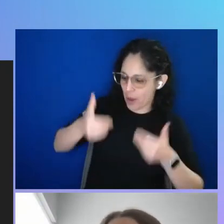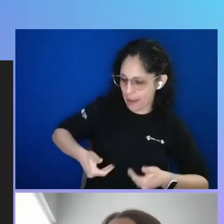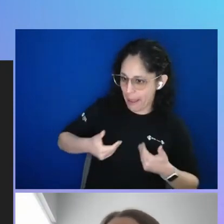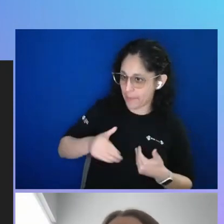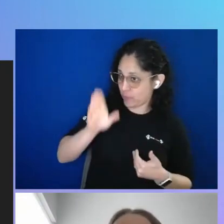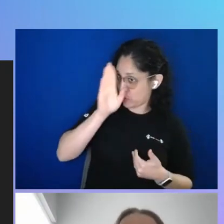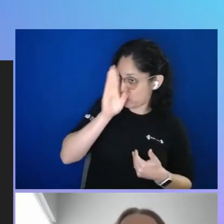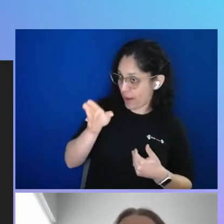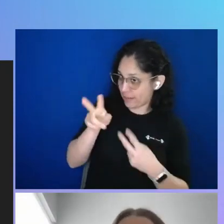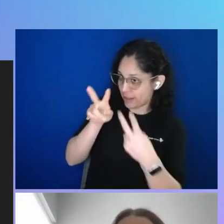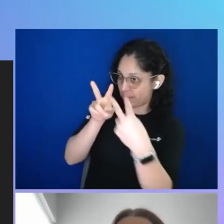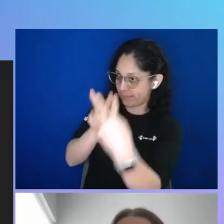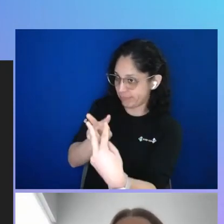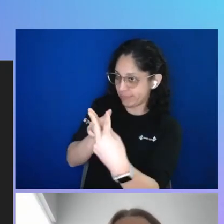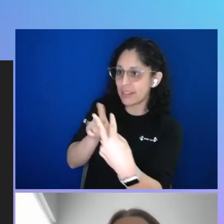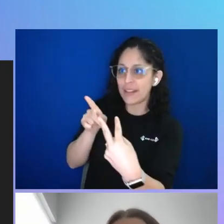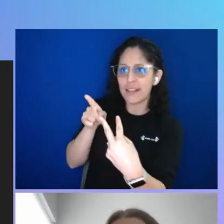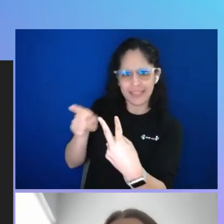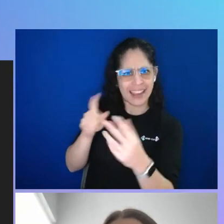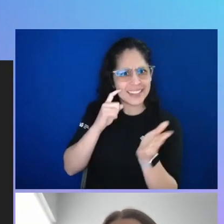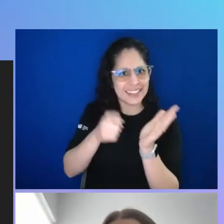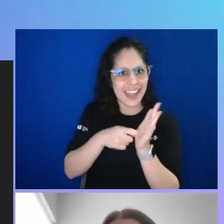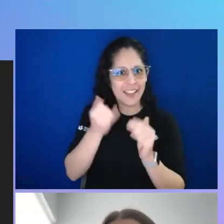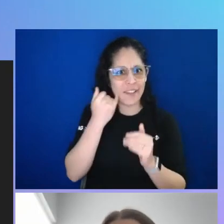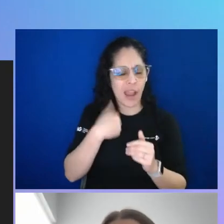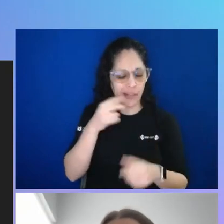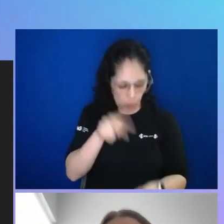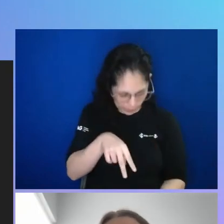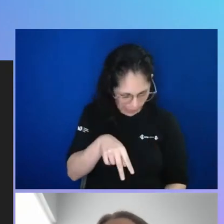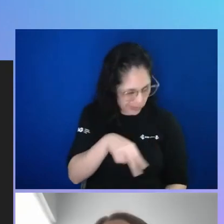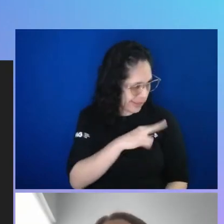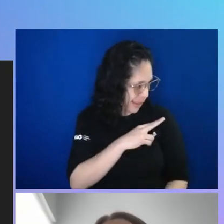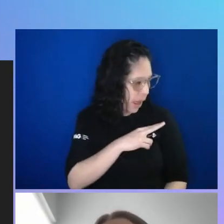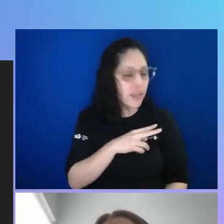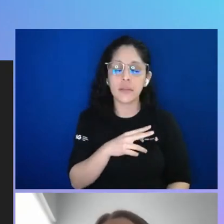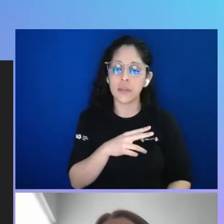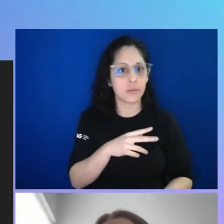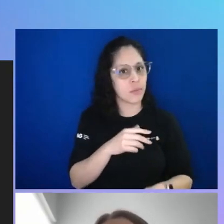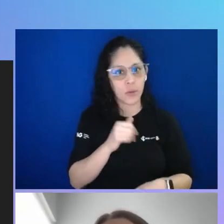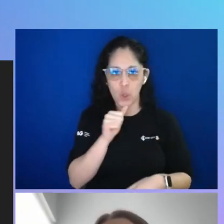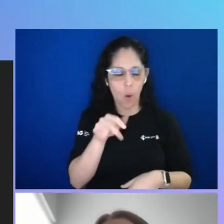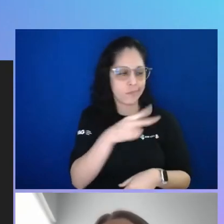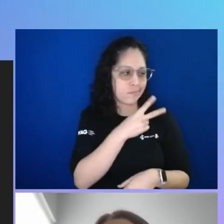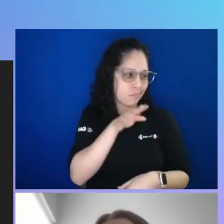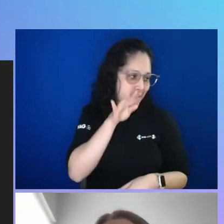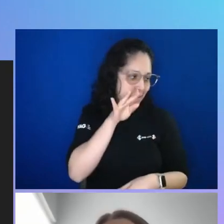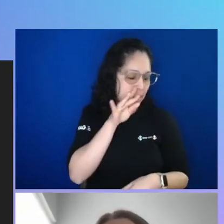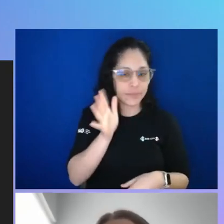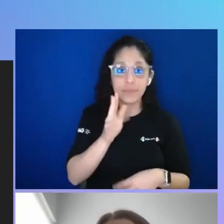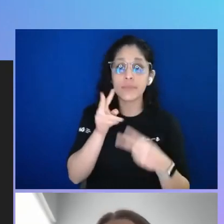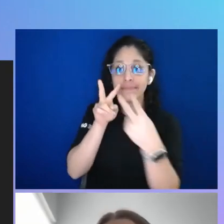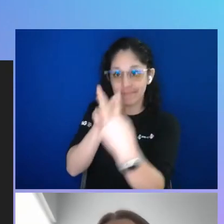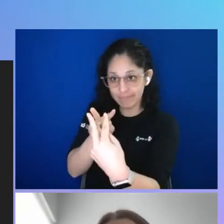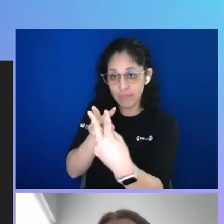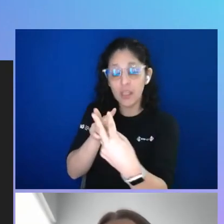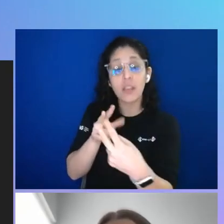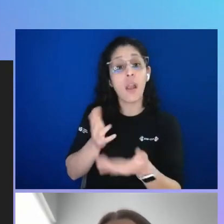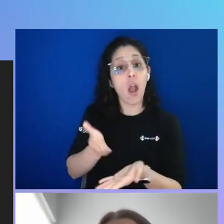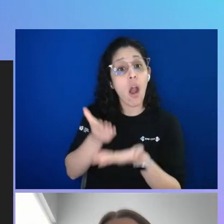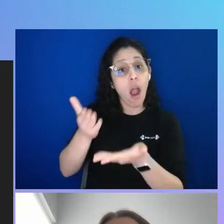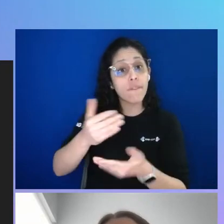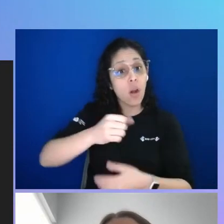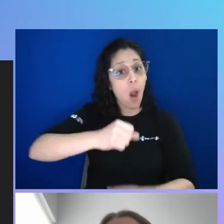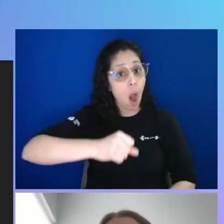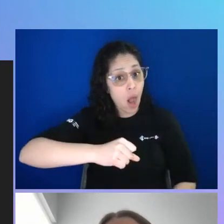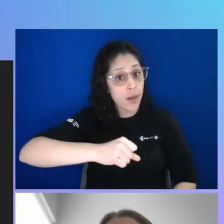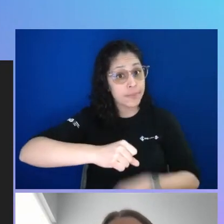looking to the side or looking down, so always speak directly to the person. You can offer your arm for guidance, but respect if they say